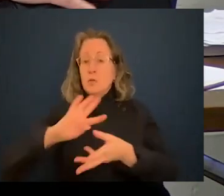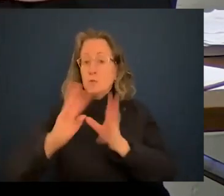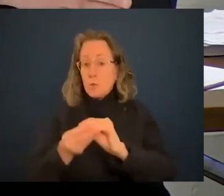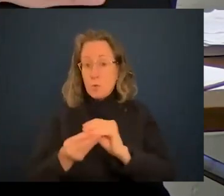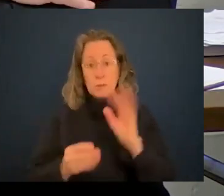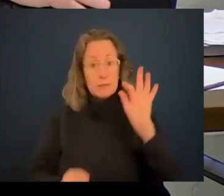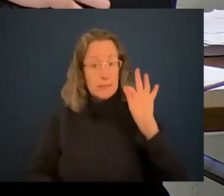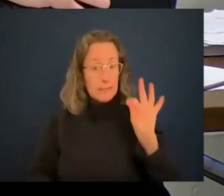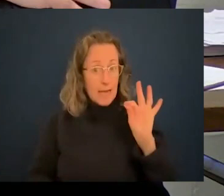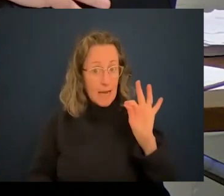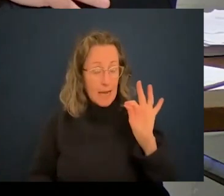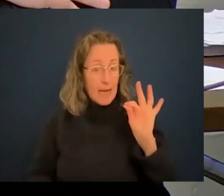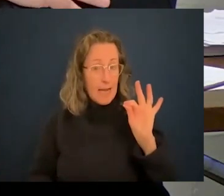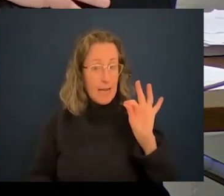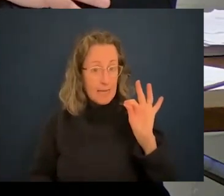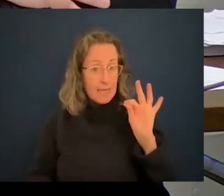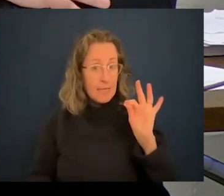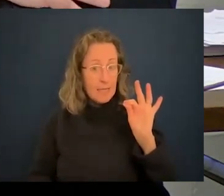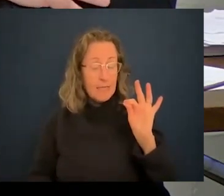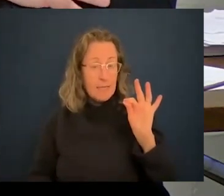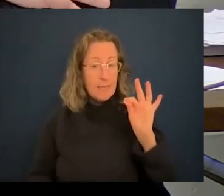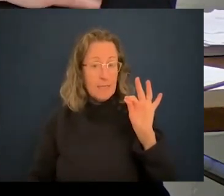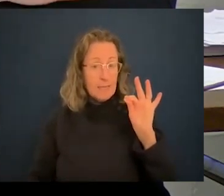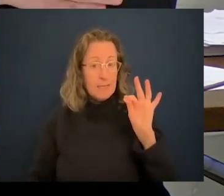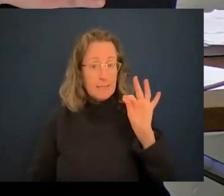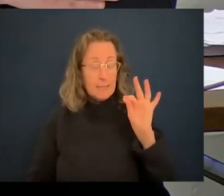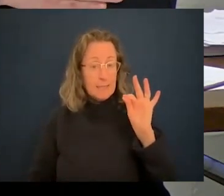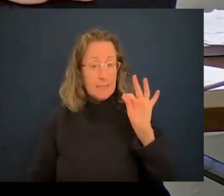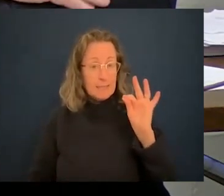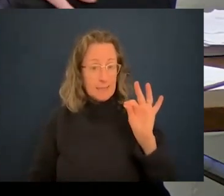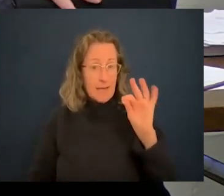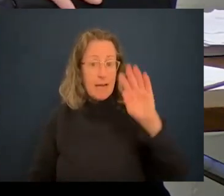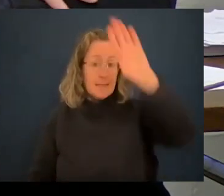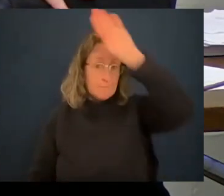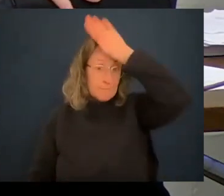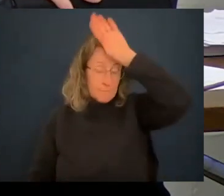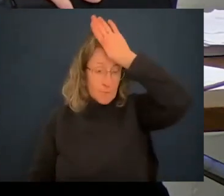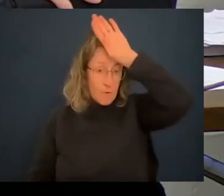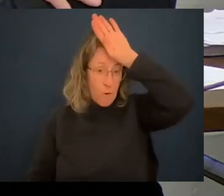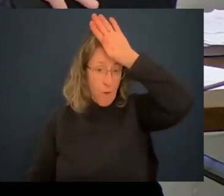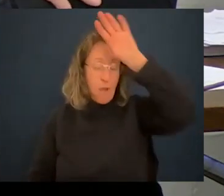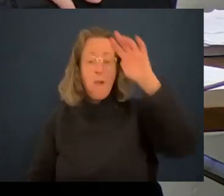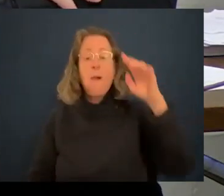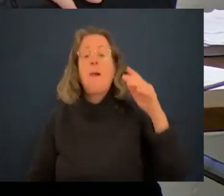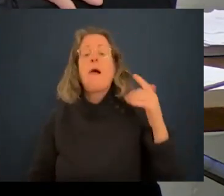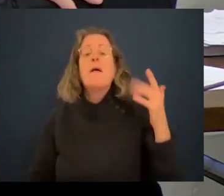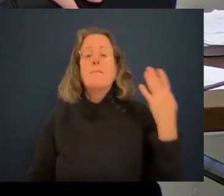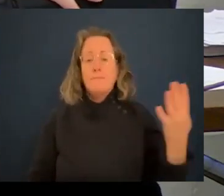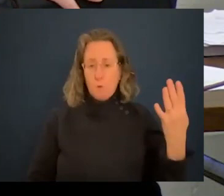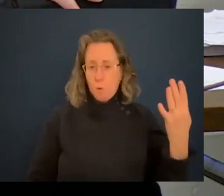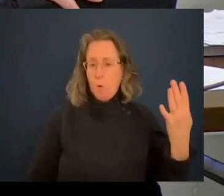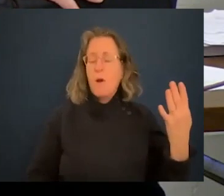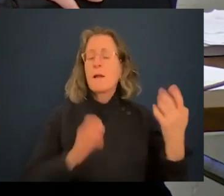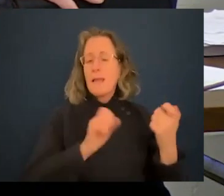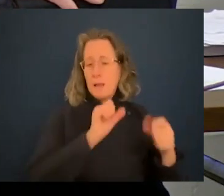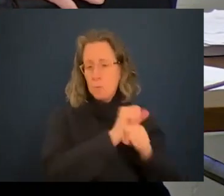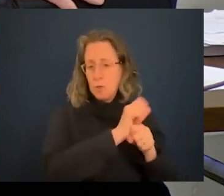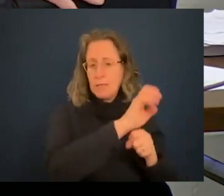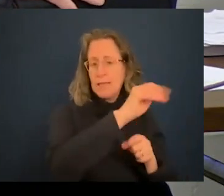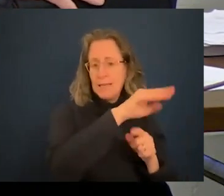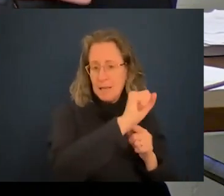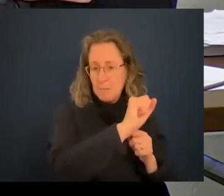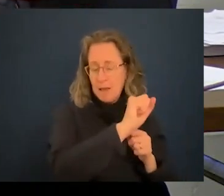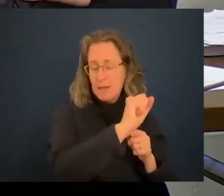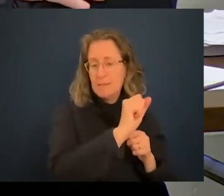with four with uh four people committed to uh two EMS calls allowing for five people to be